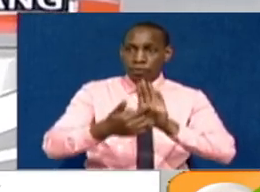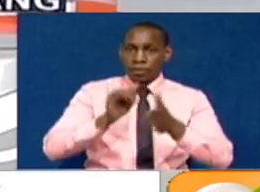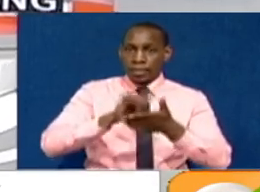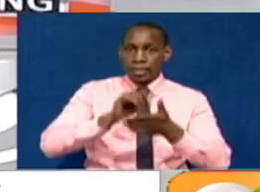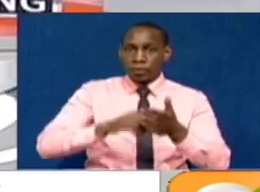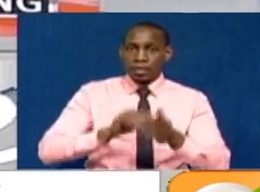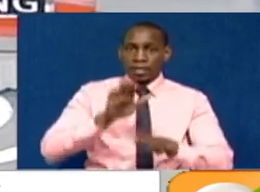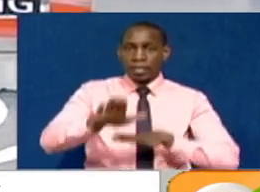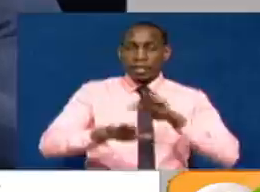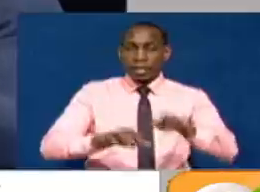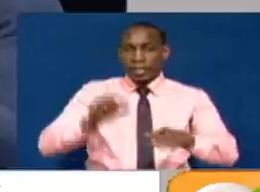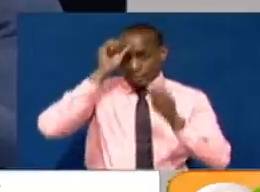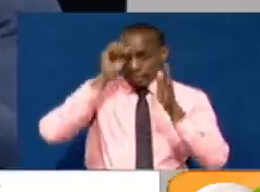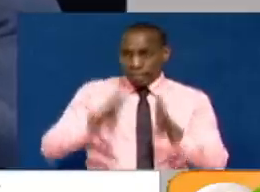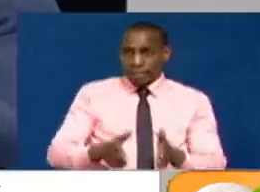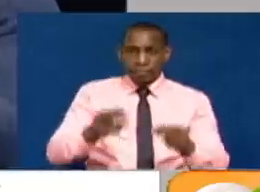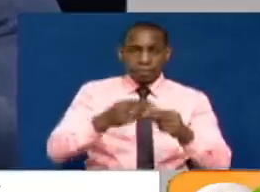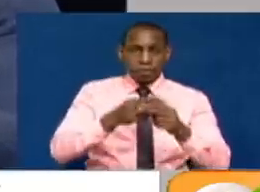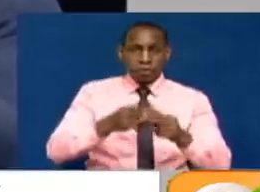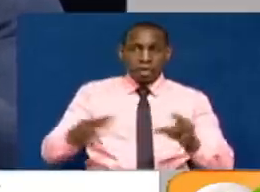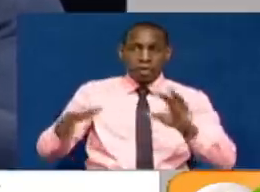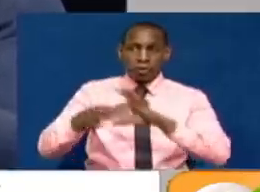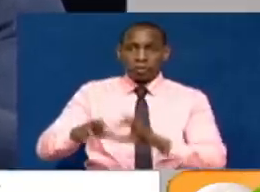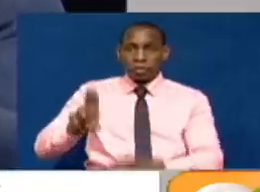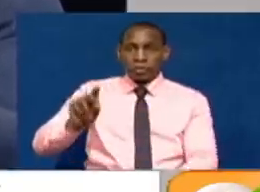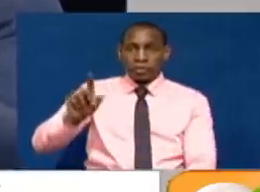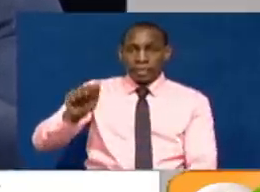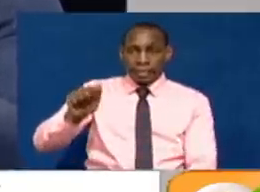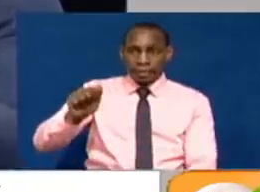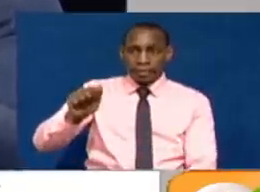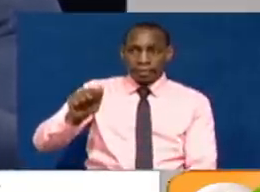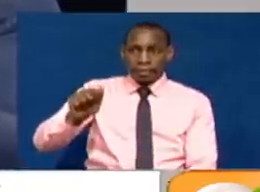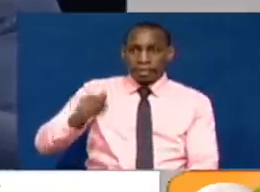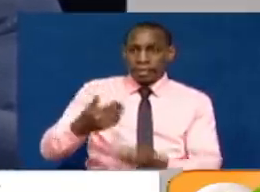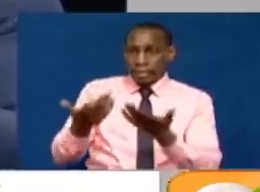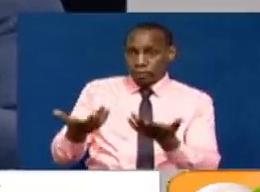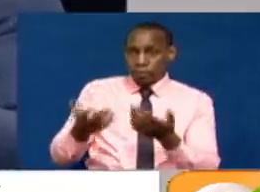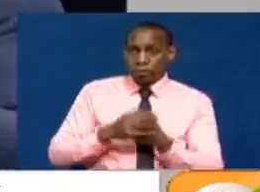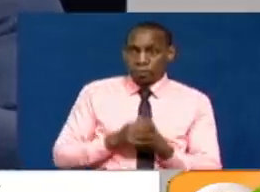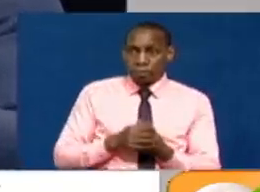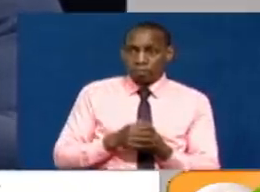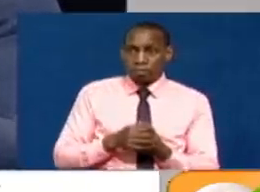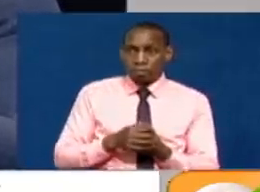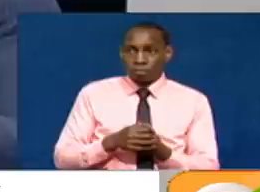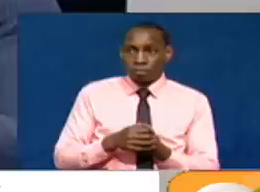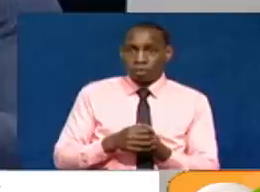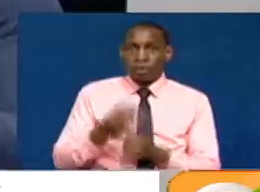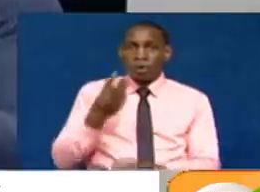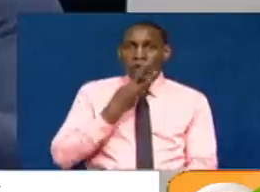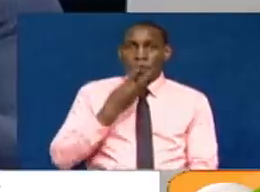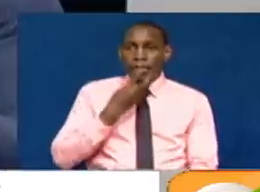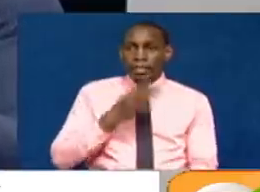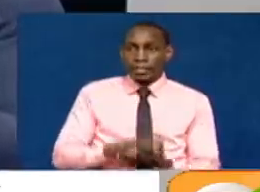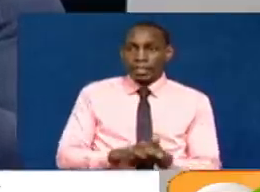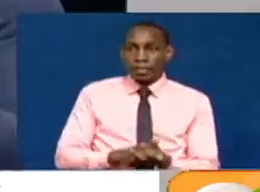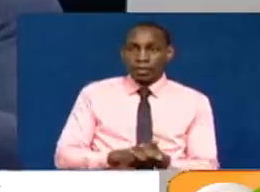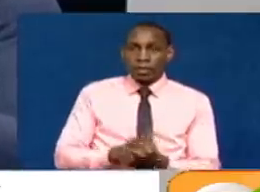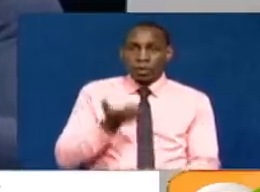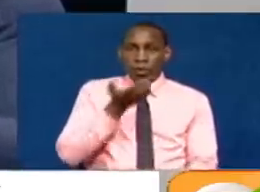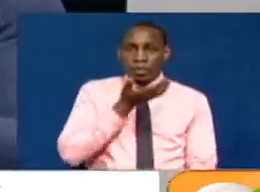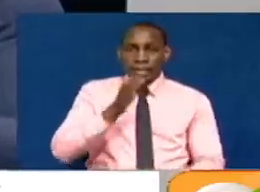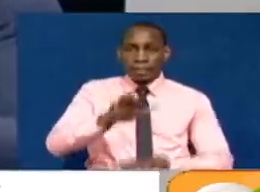the Kirinyaga governor was on her way to the Hustler's mansion was on Wednesday at Wanguru Stadium